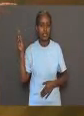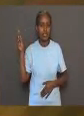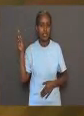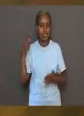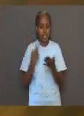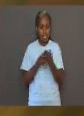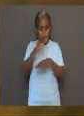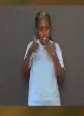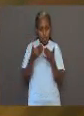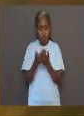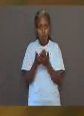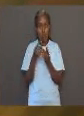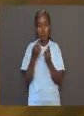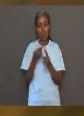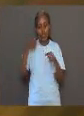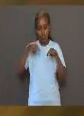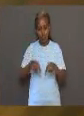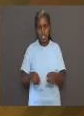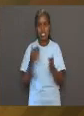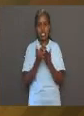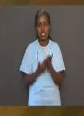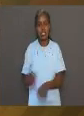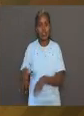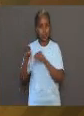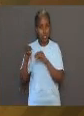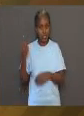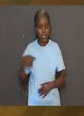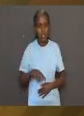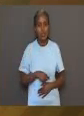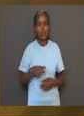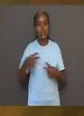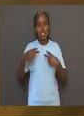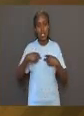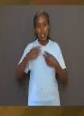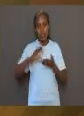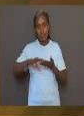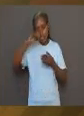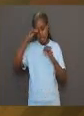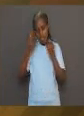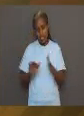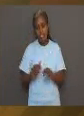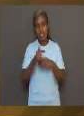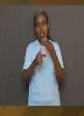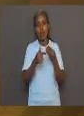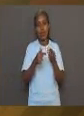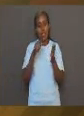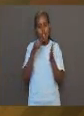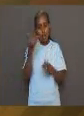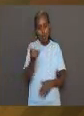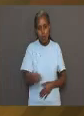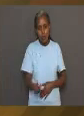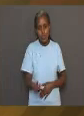That is all for today's lesson, students. We have learned about plotting points